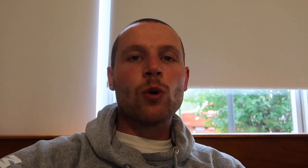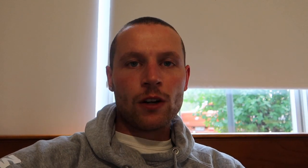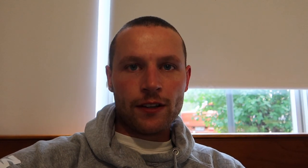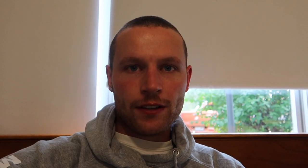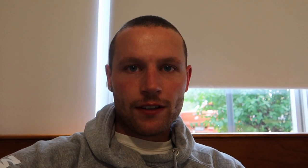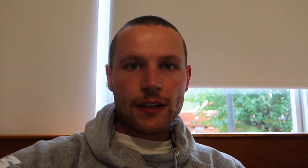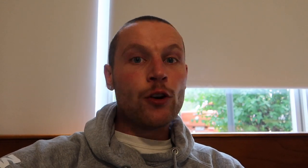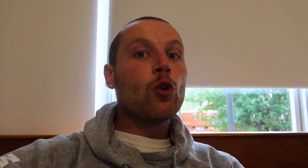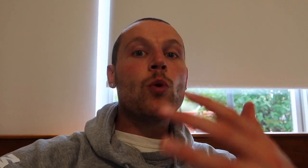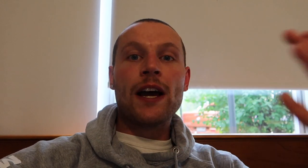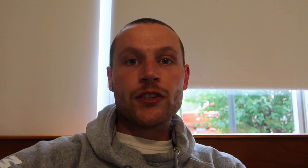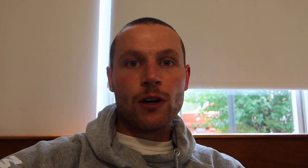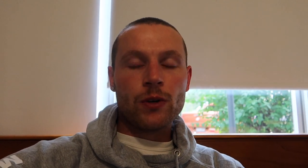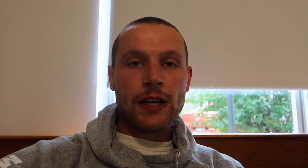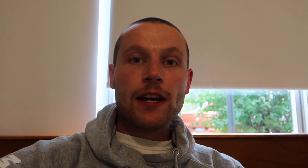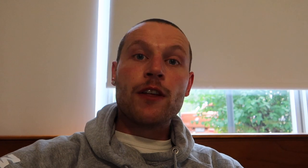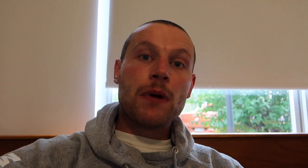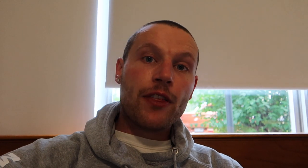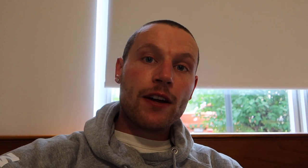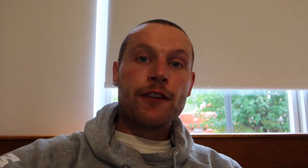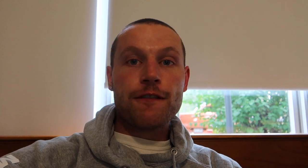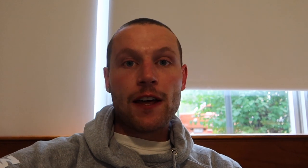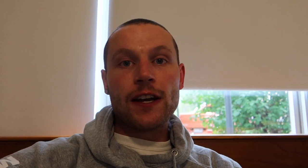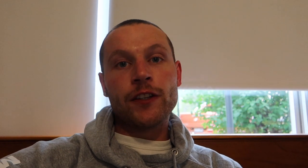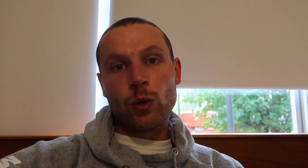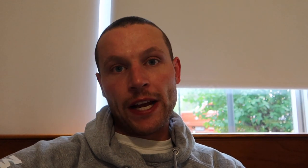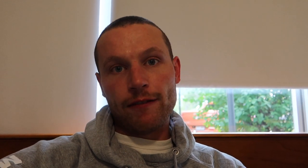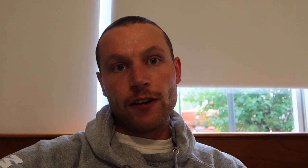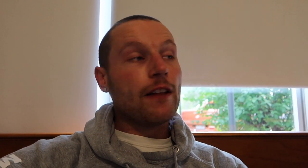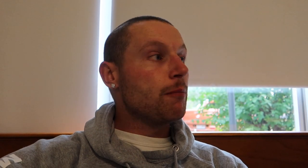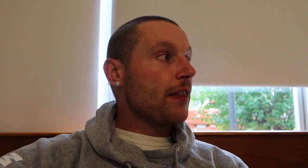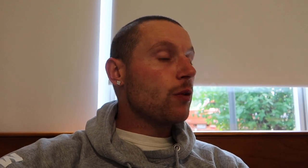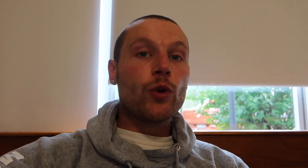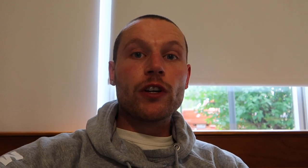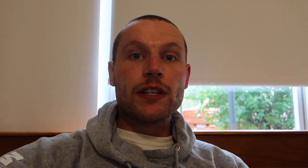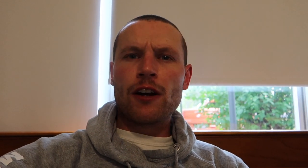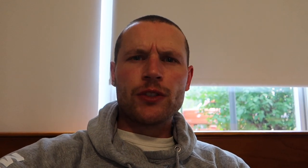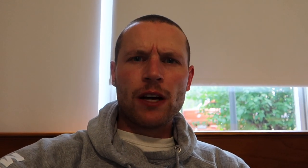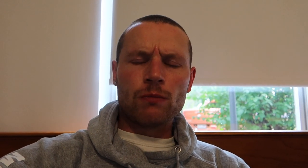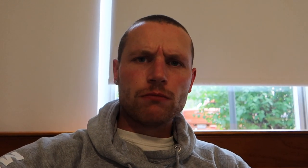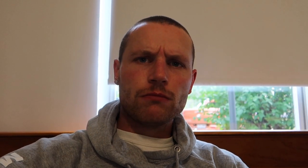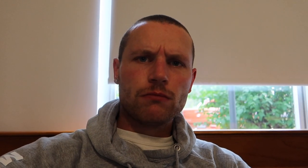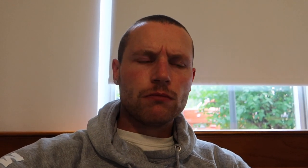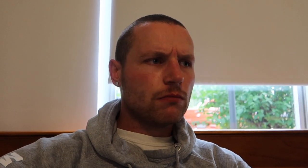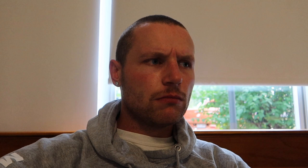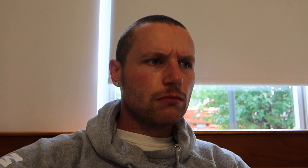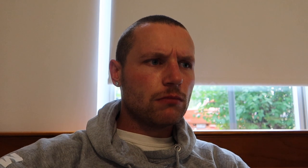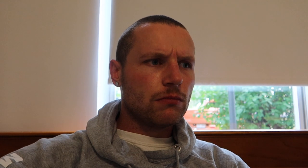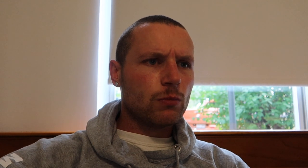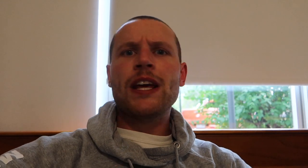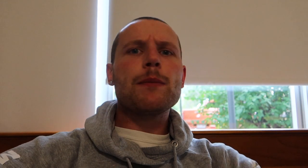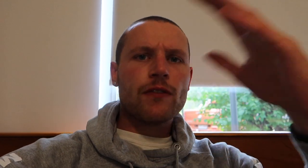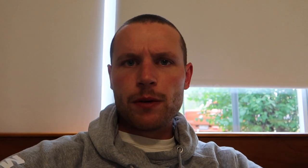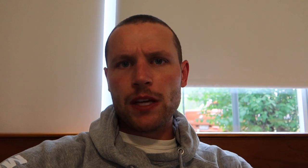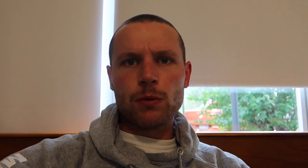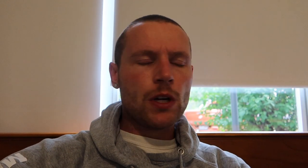in Auckland, a normal household. The mother, the father, and the daughter have it. The mother works at a hotel